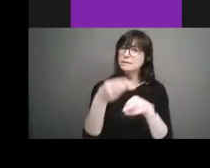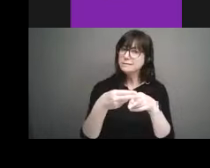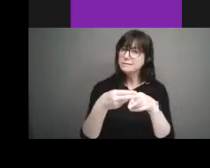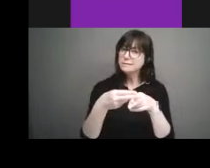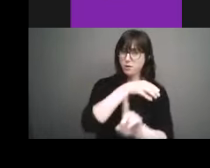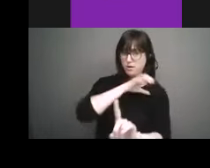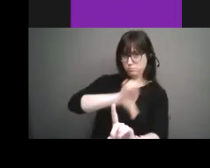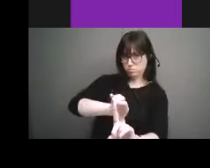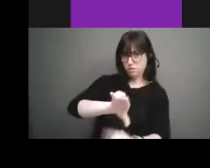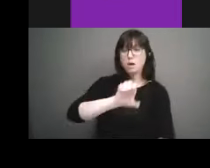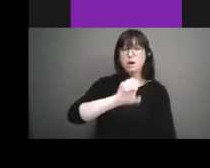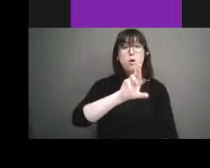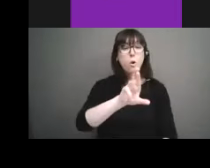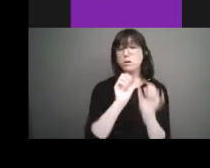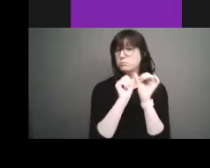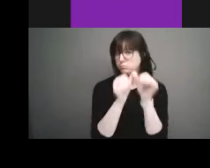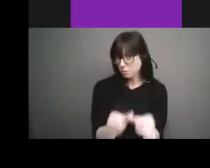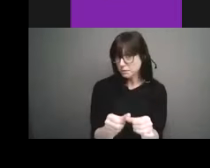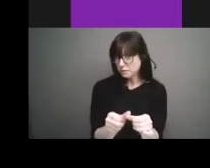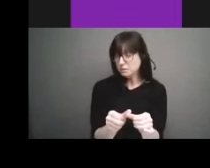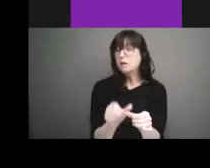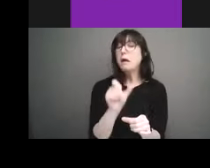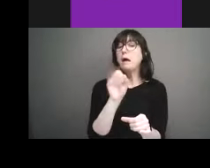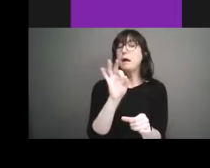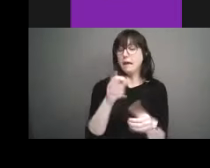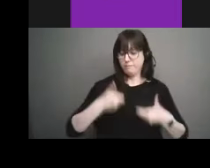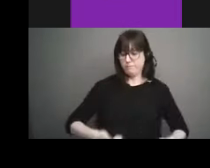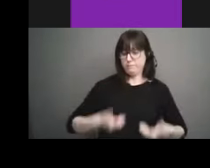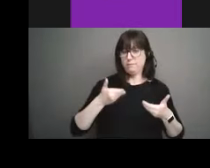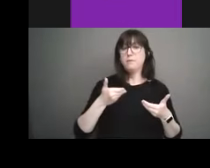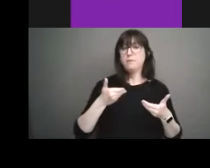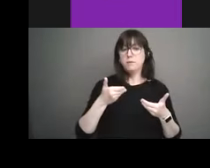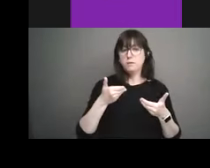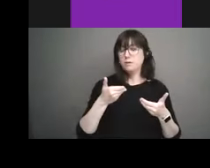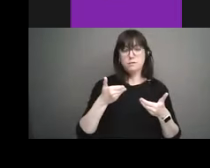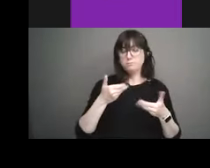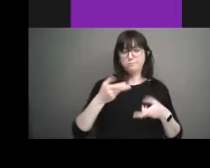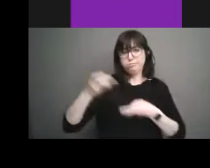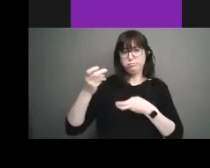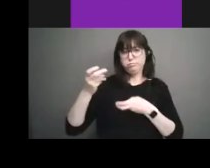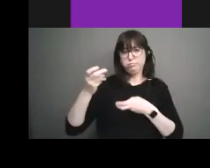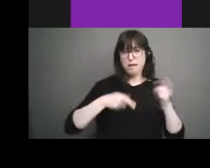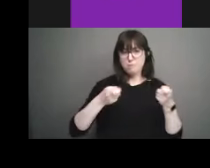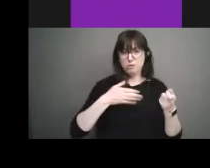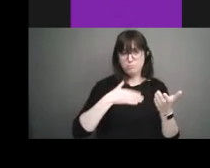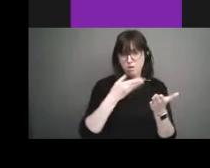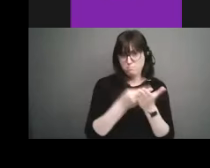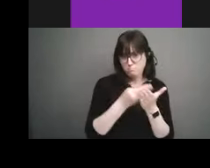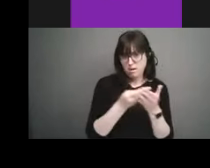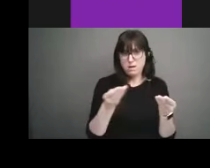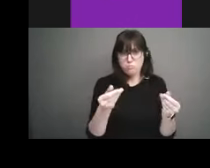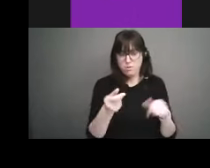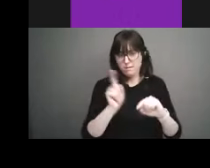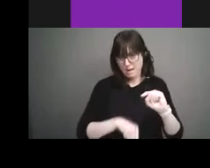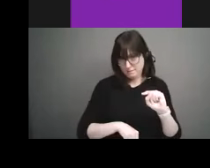temporarily or permanently, should a person permanently lose the ability to manage their own property.